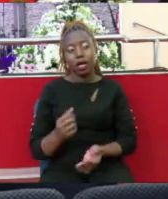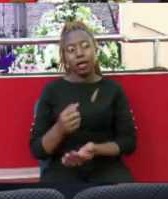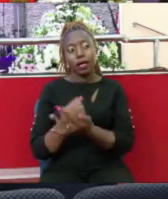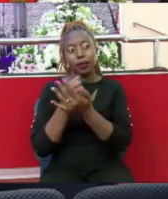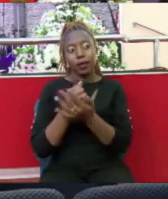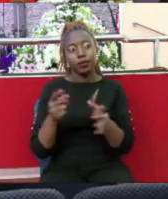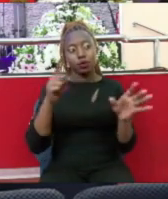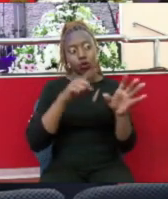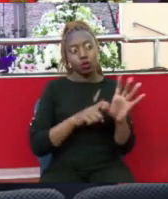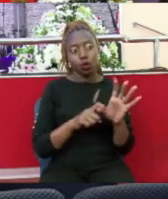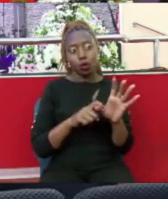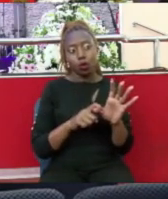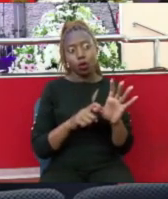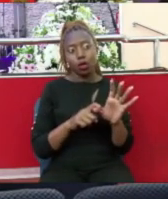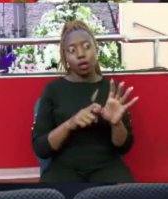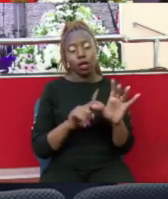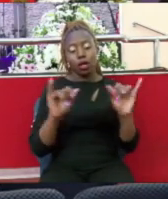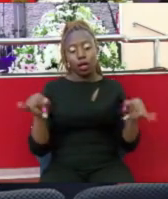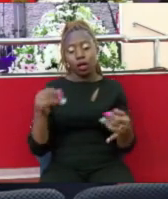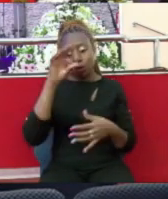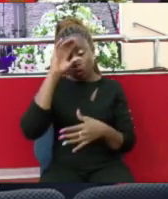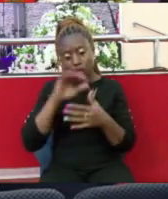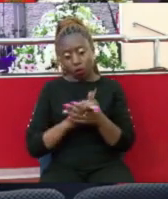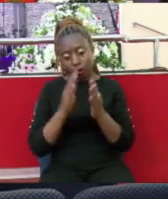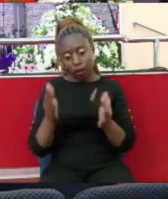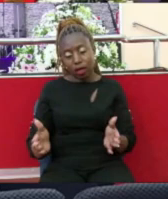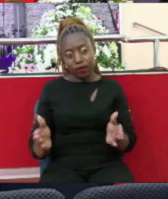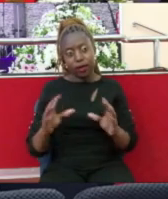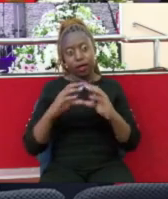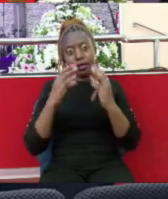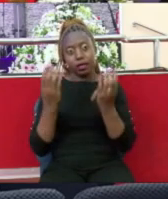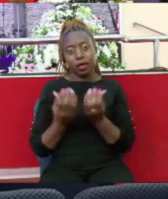the class which helps people grow in faith.